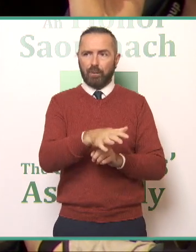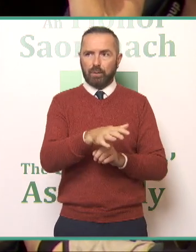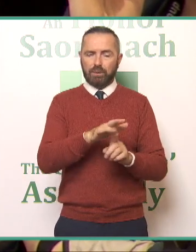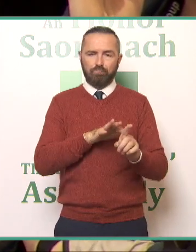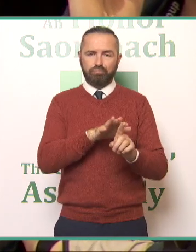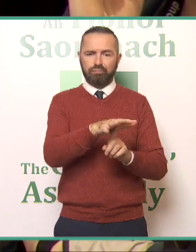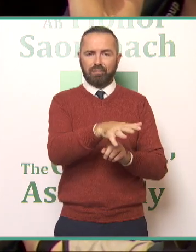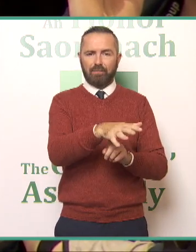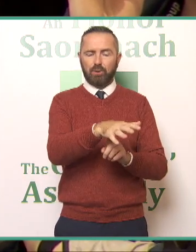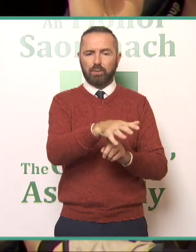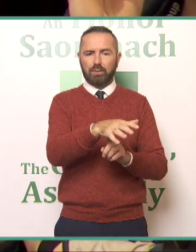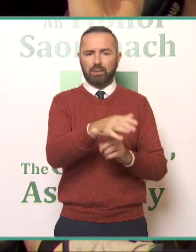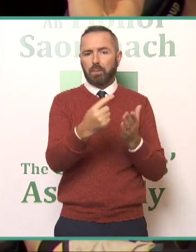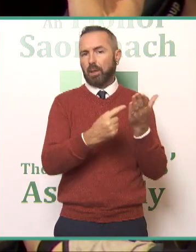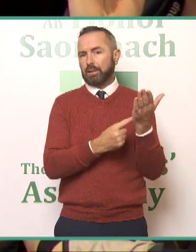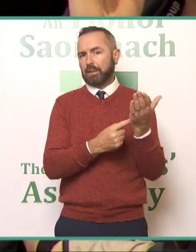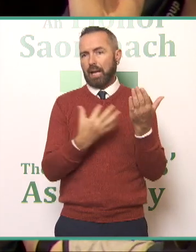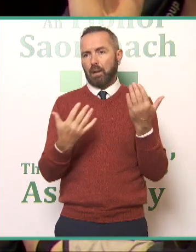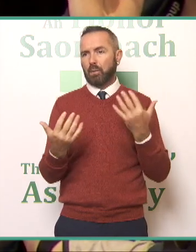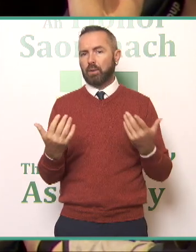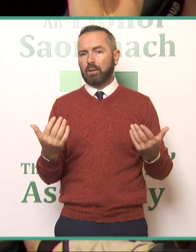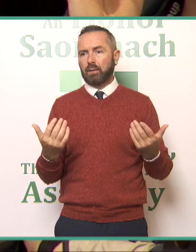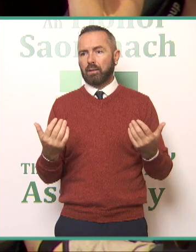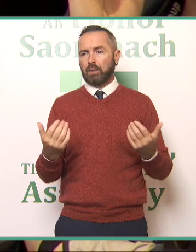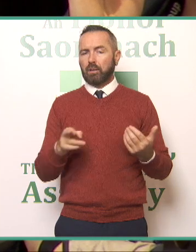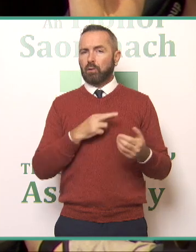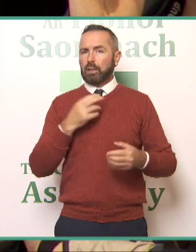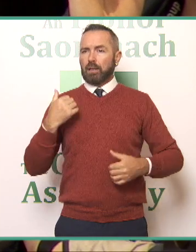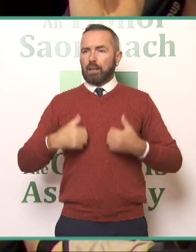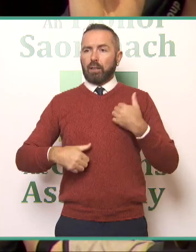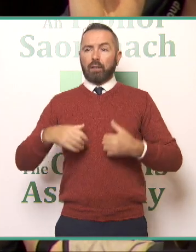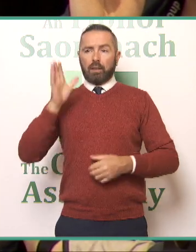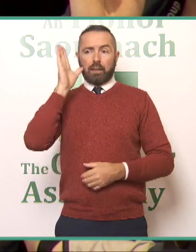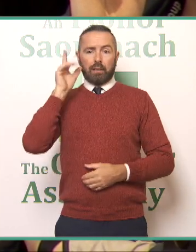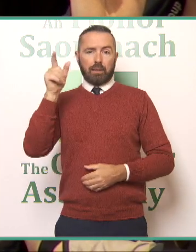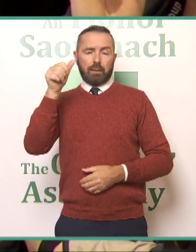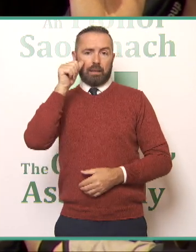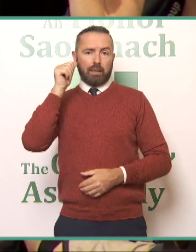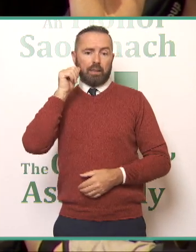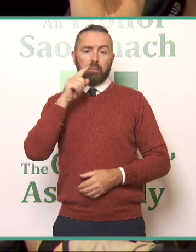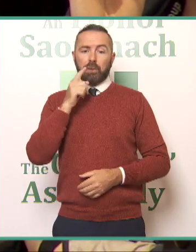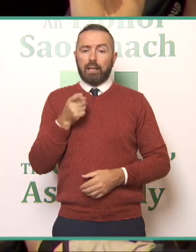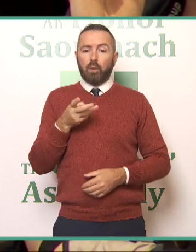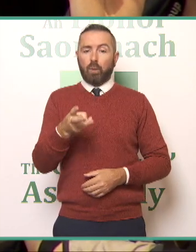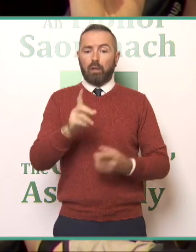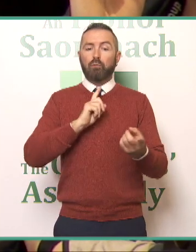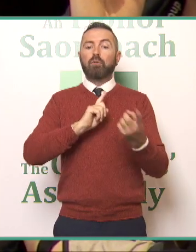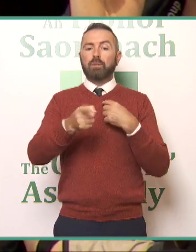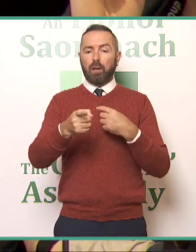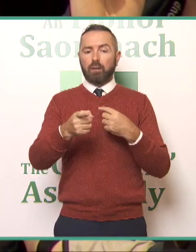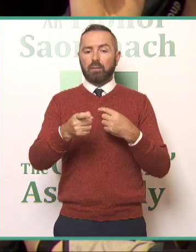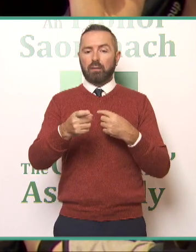the context of the other farm organisations. It was very interesting to listen to them. Basically, they will respond